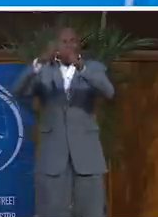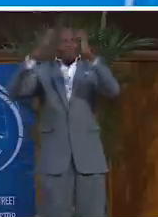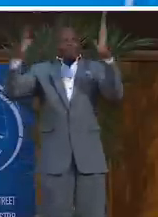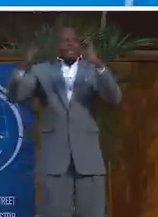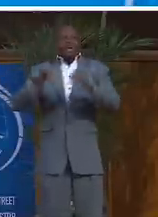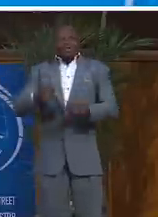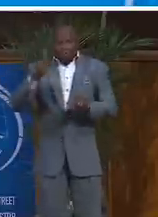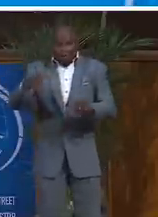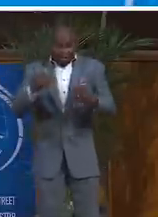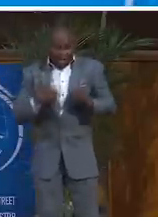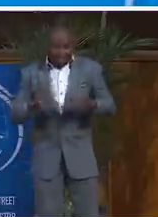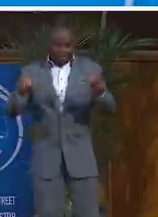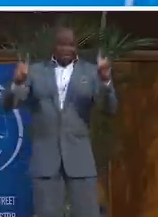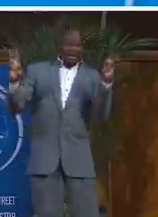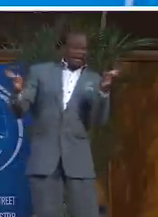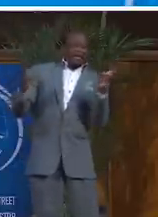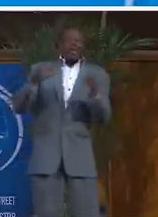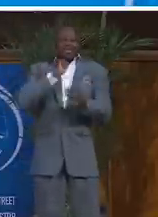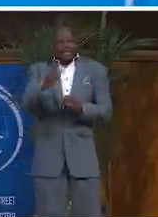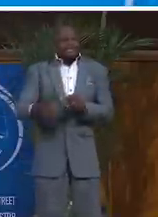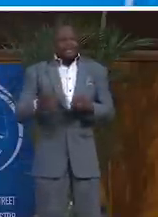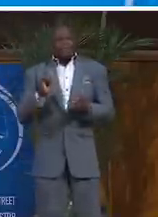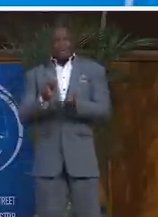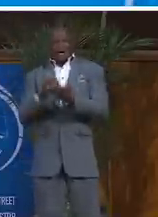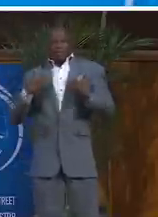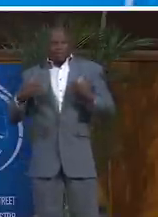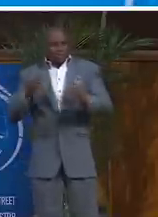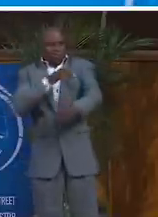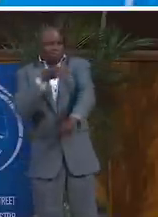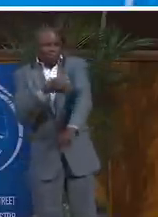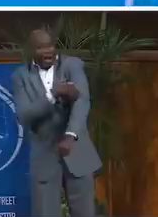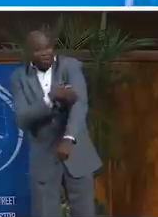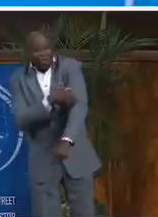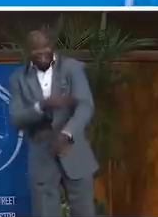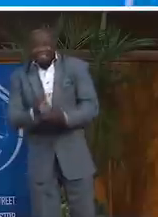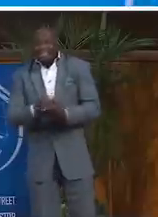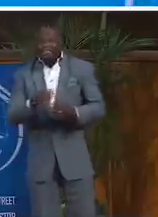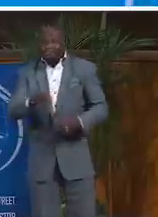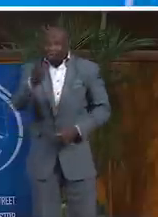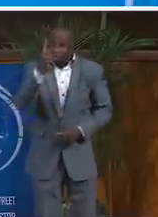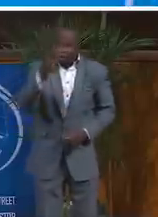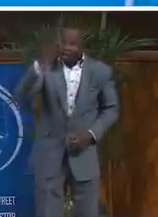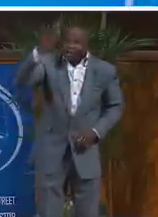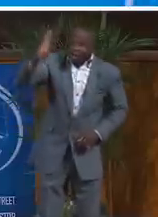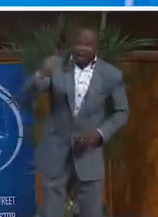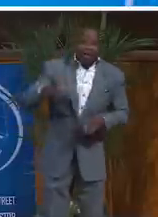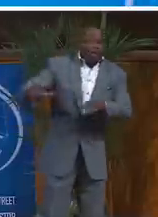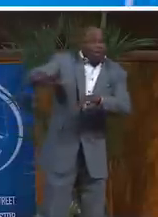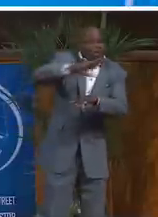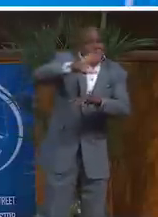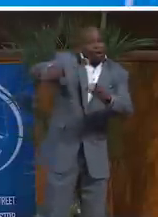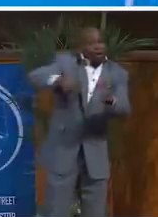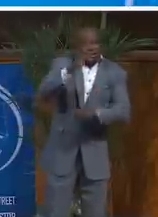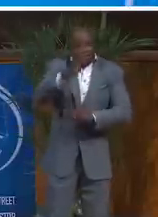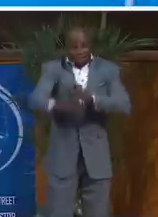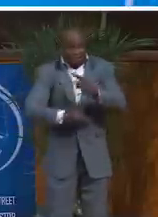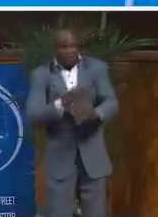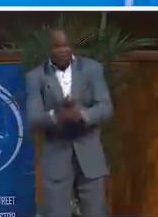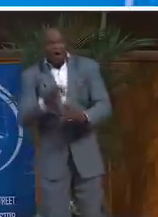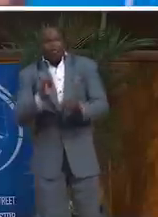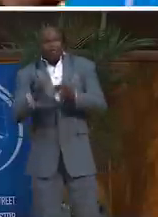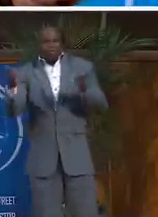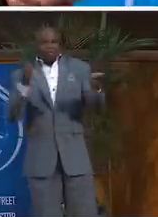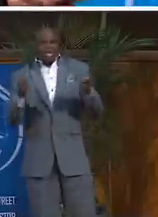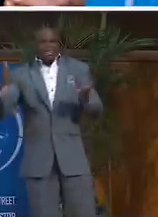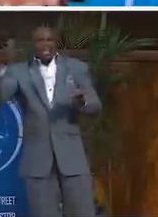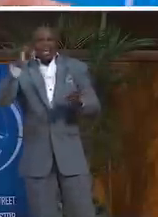who bears the title does not yield the power. That there is but one God over all the earth who reigns.